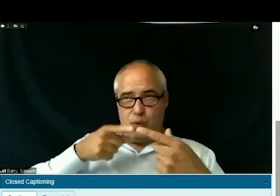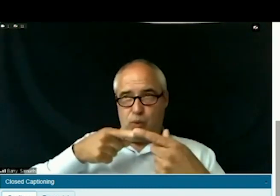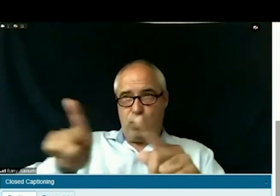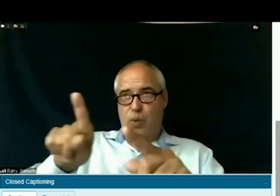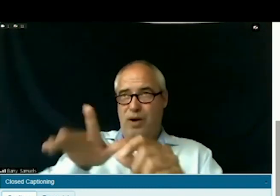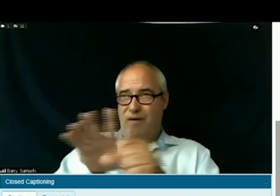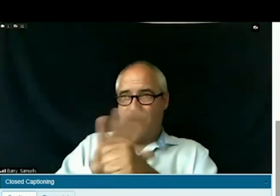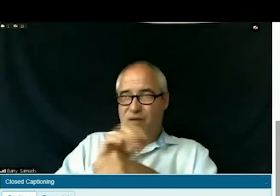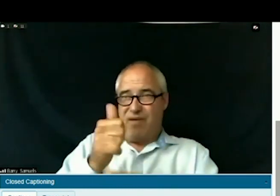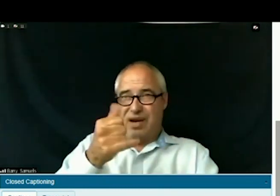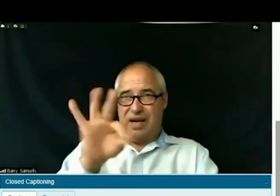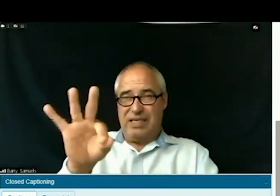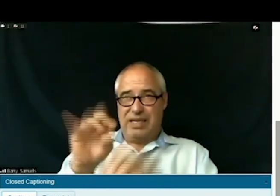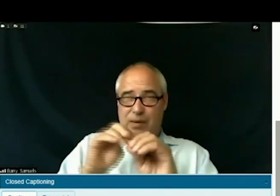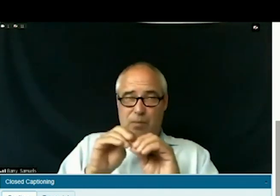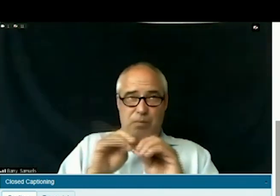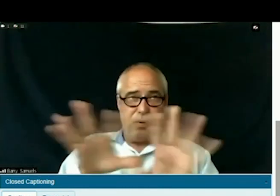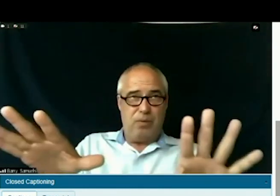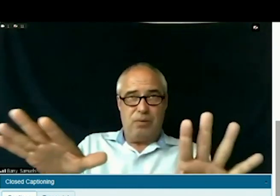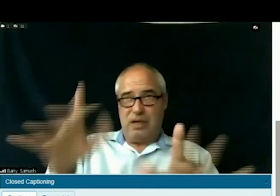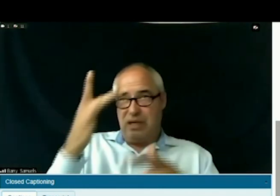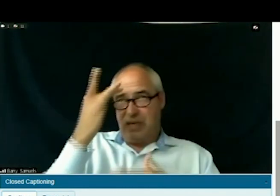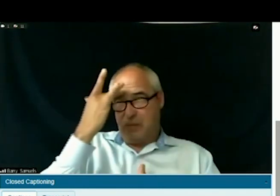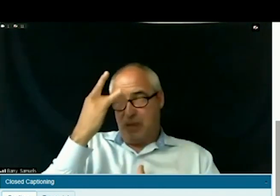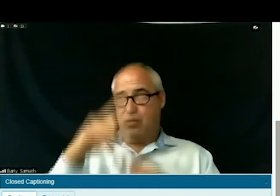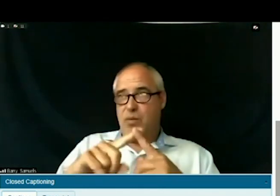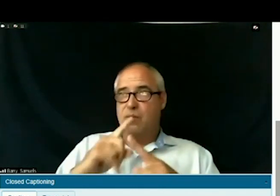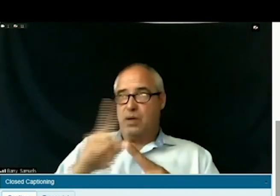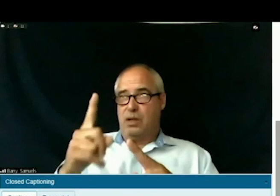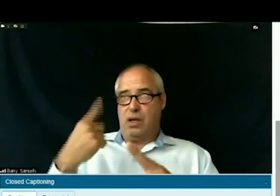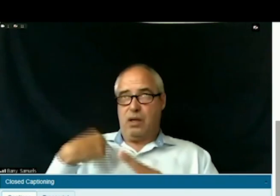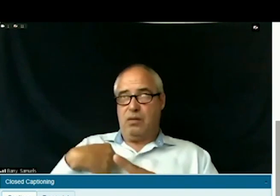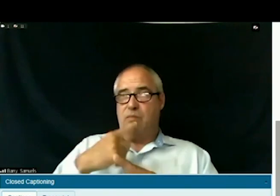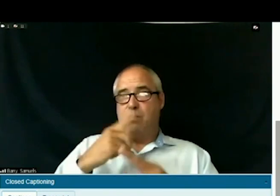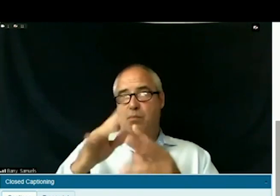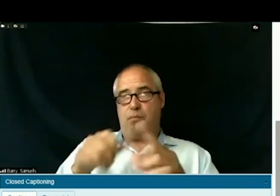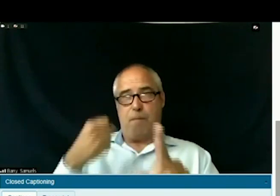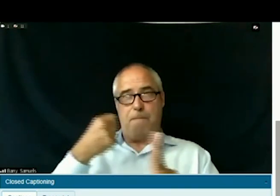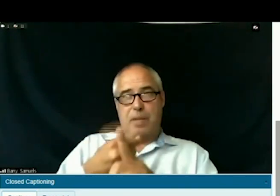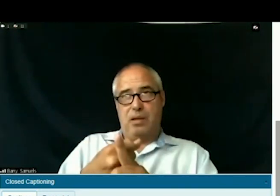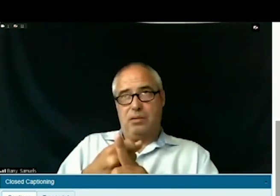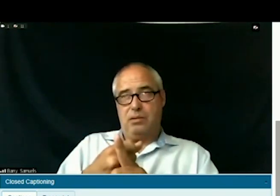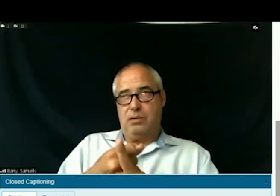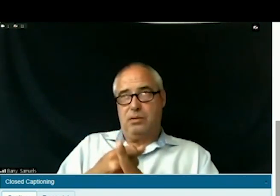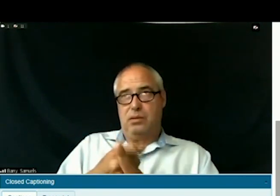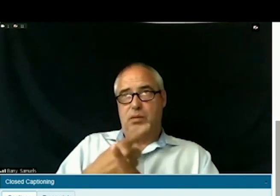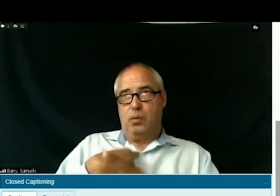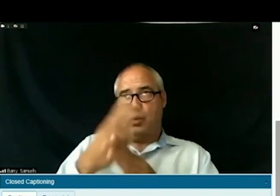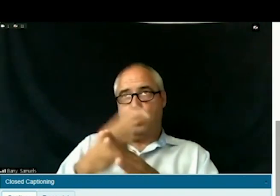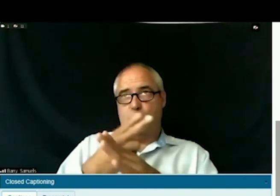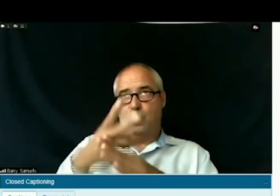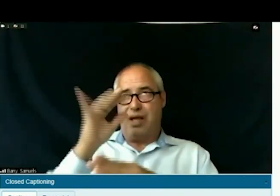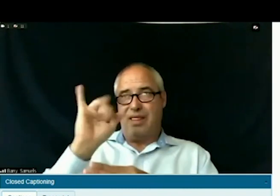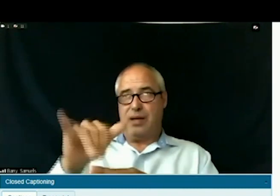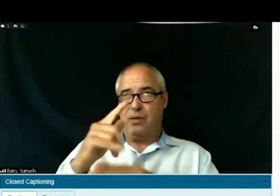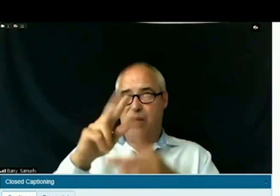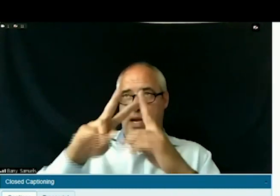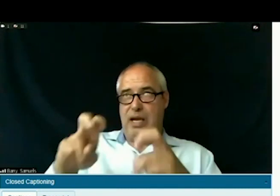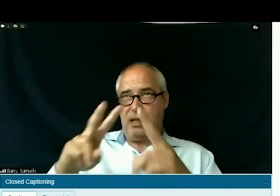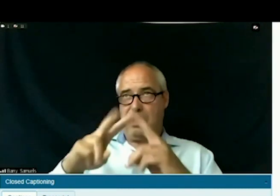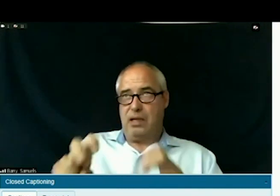and in every aspect of their life, it really has a significant impact. So we use this framework to analyze